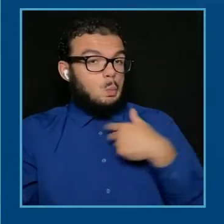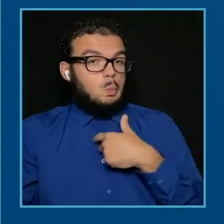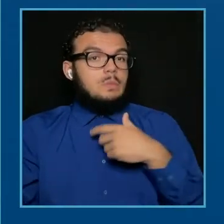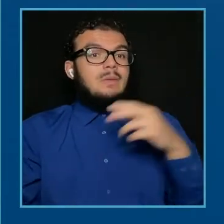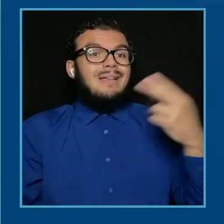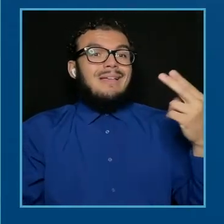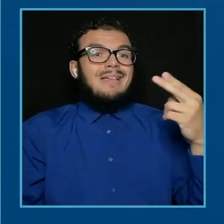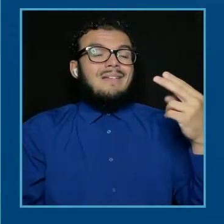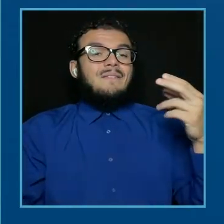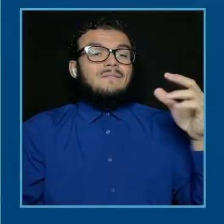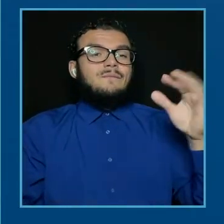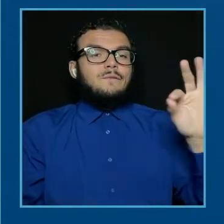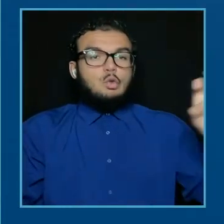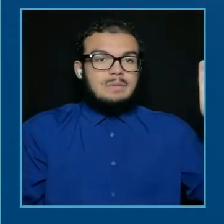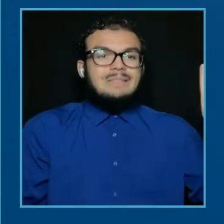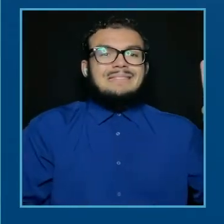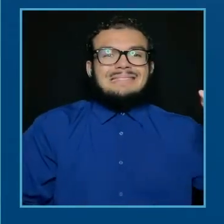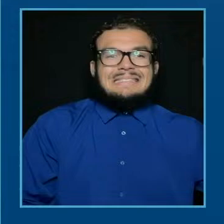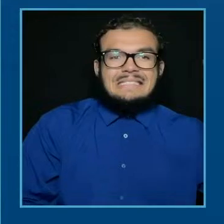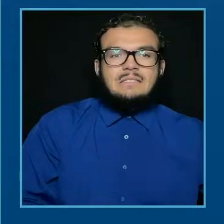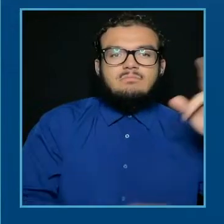Thank you.